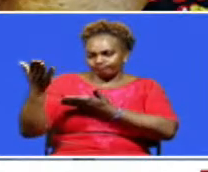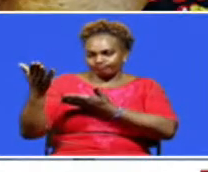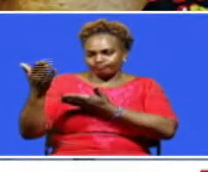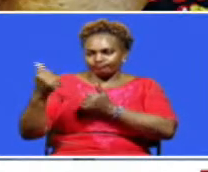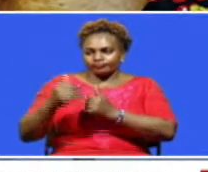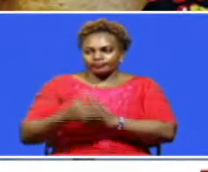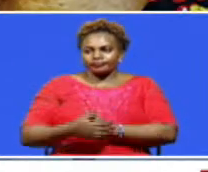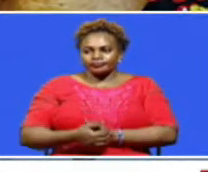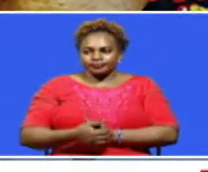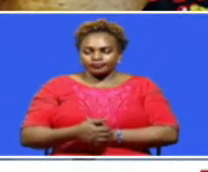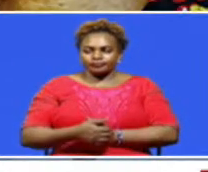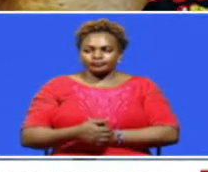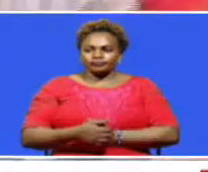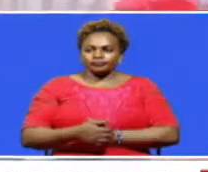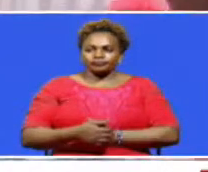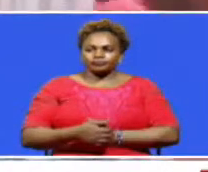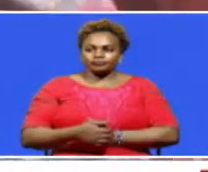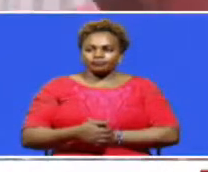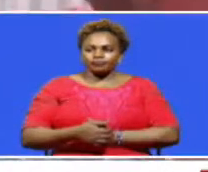explains.